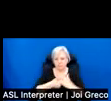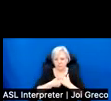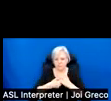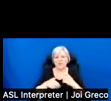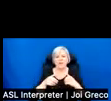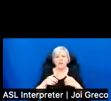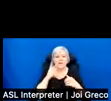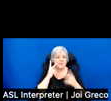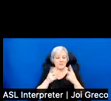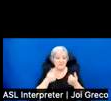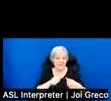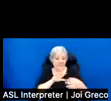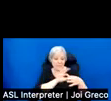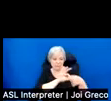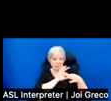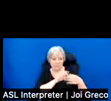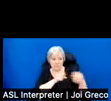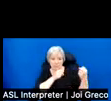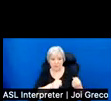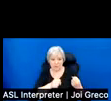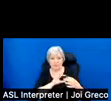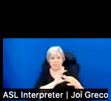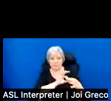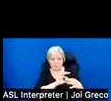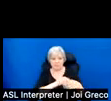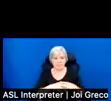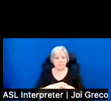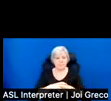collaboration strengths and assignment grades.